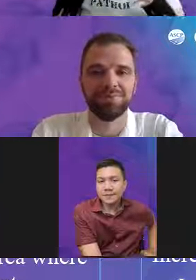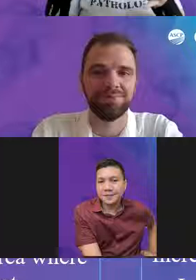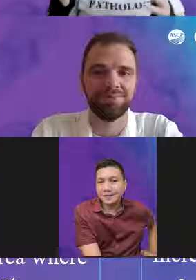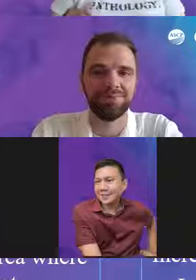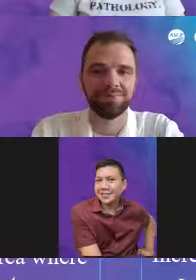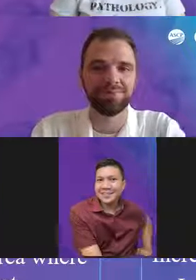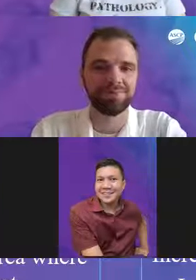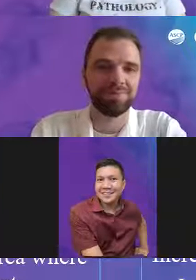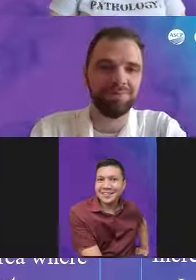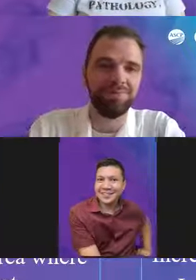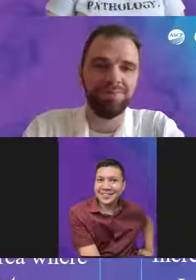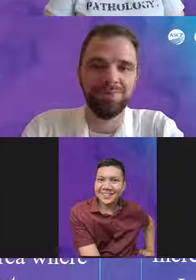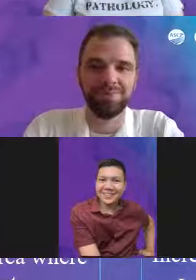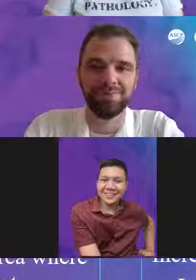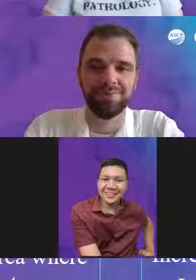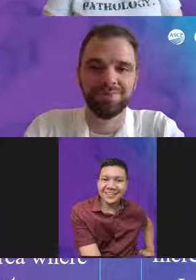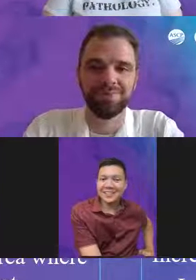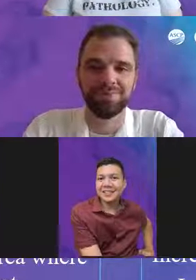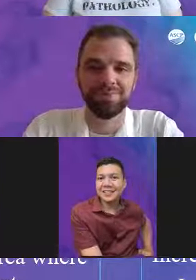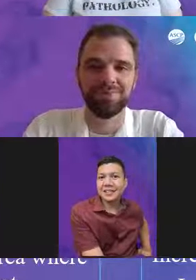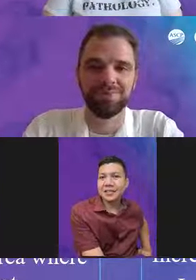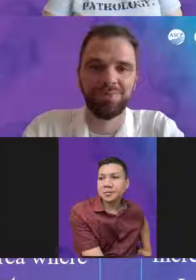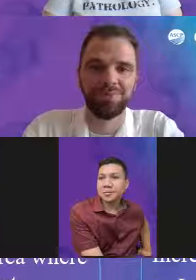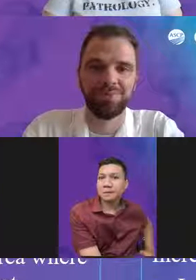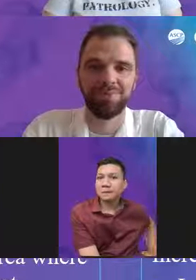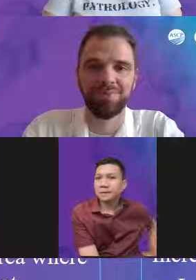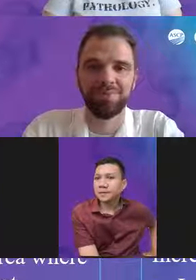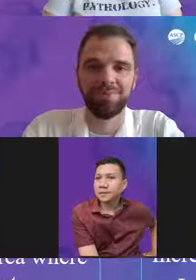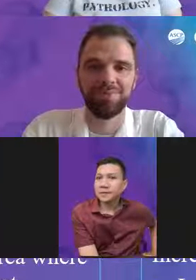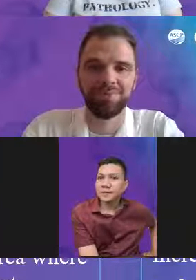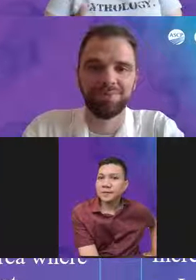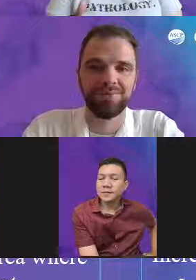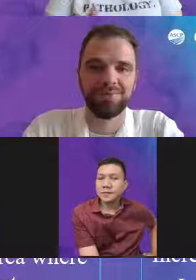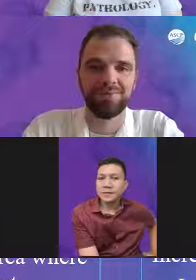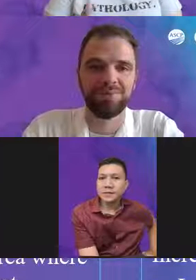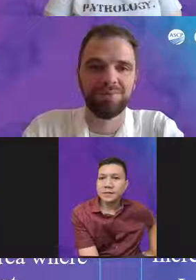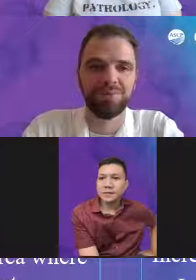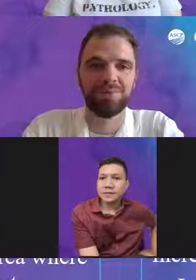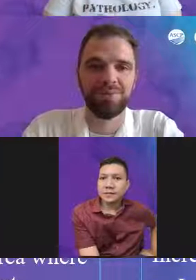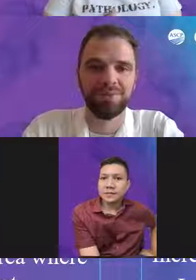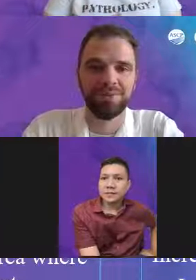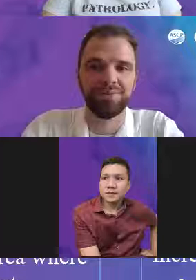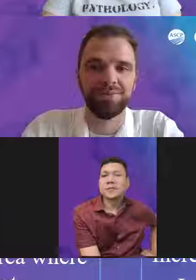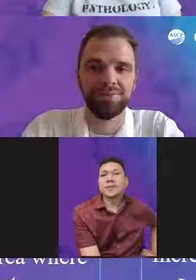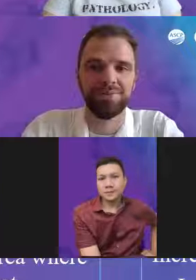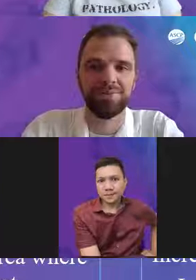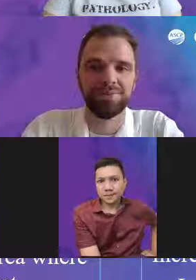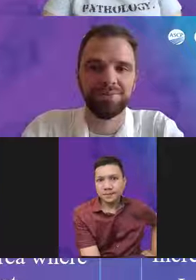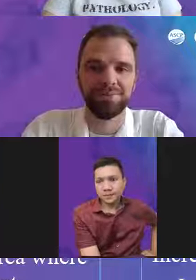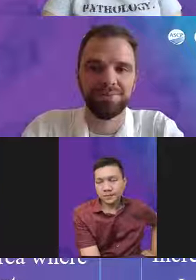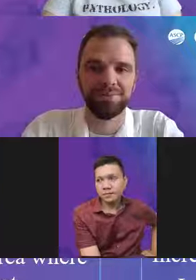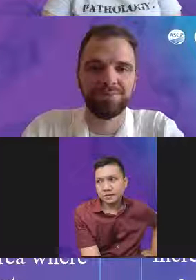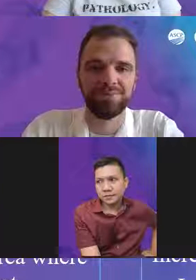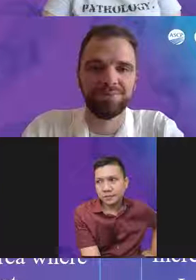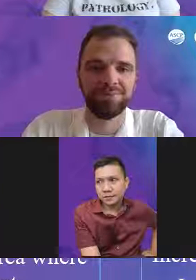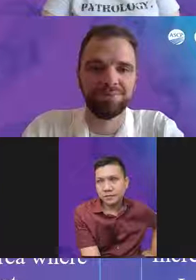trying to, you know, save space. And then along with that, you've got the H and H, which is hemoglobin